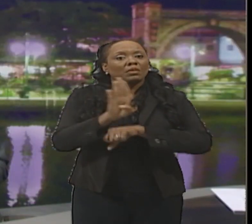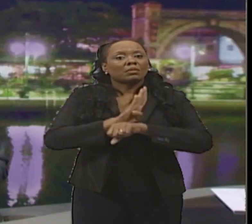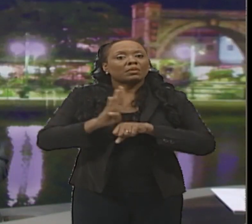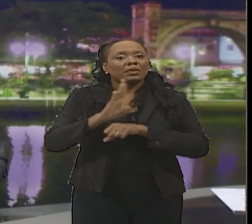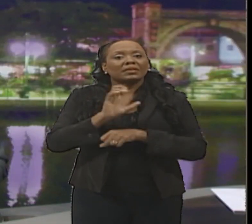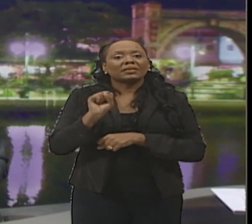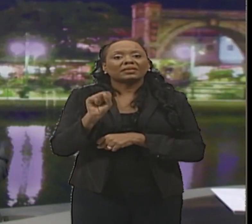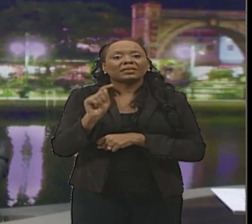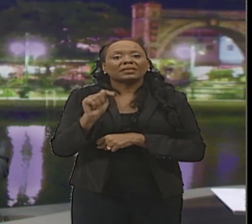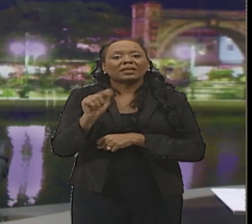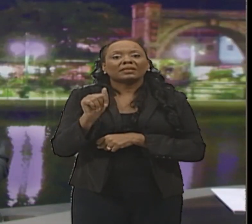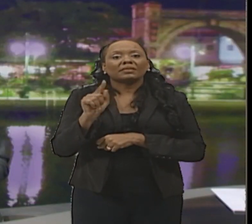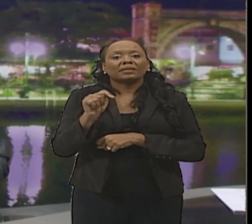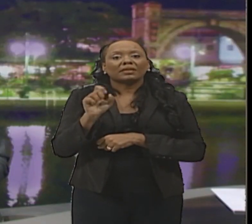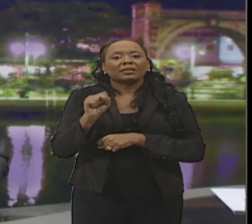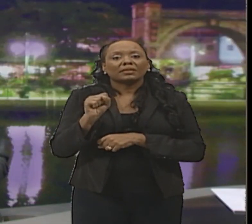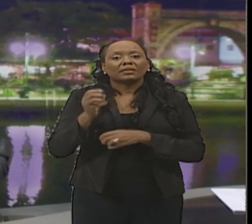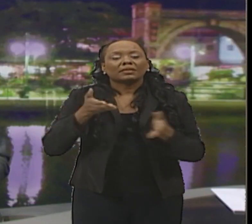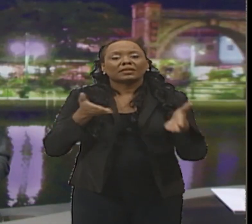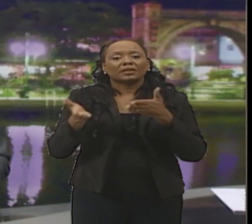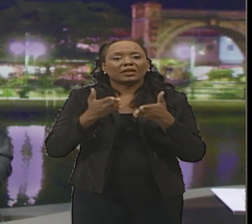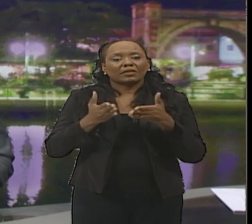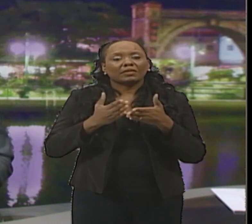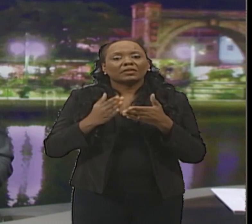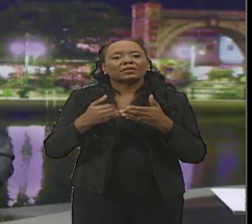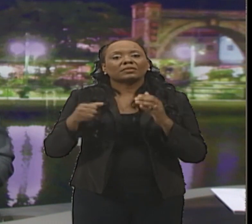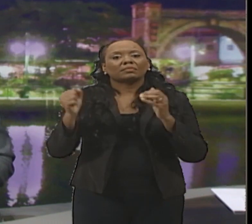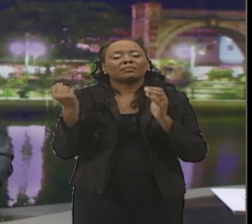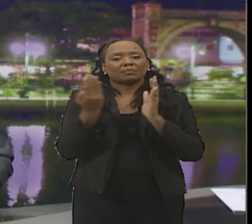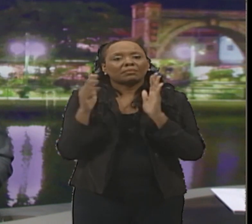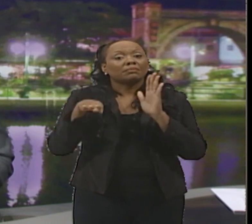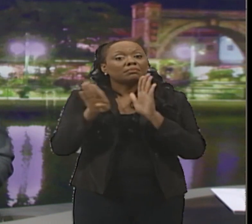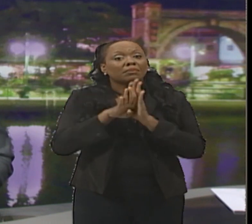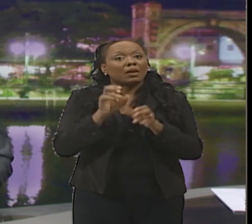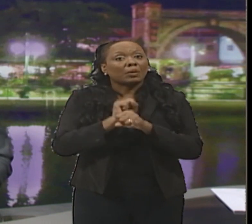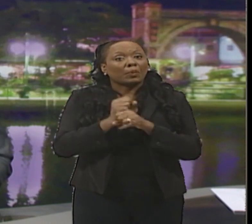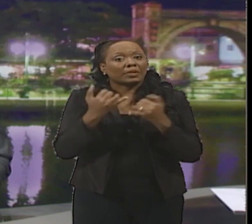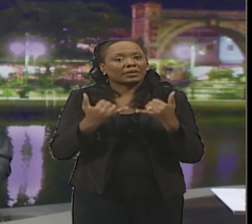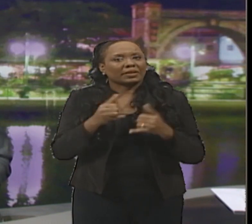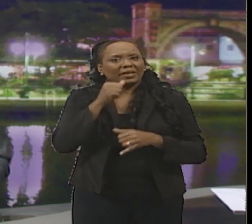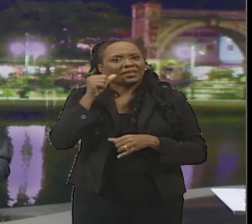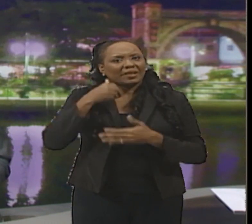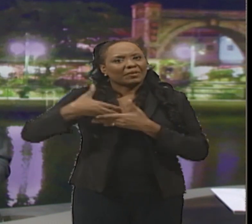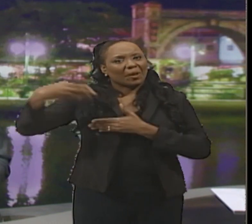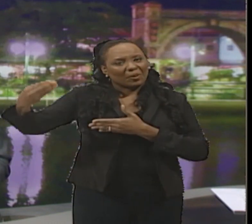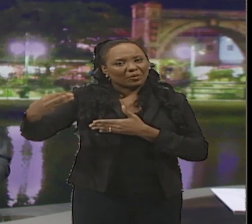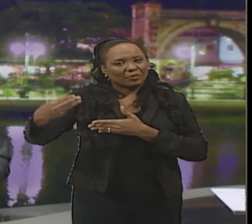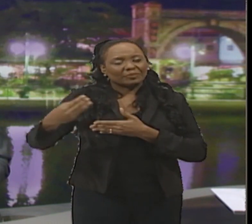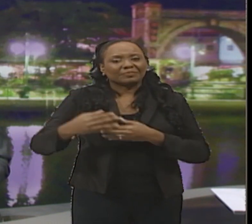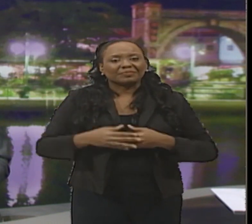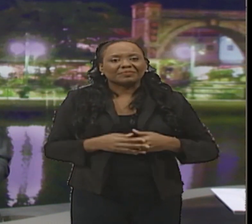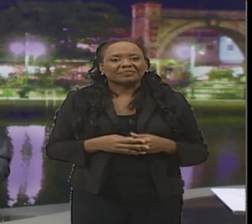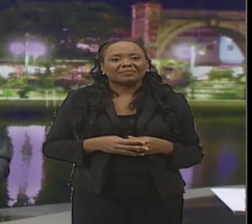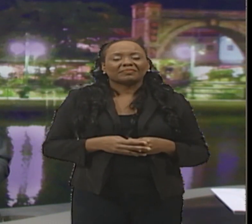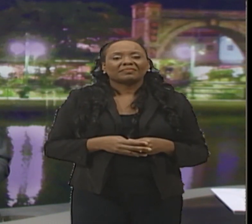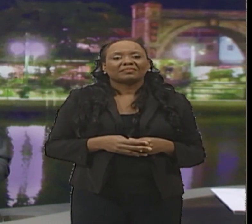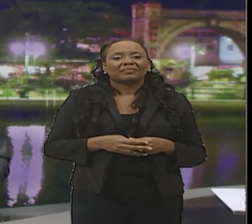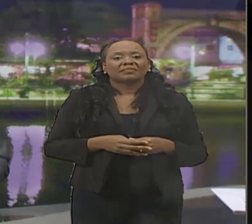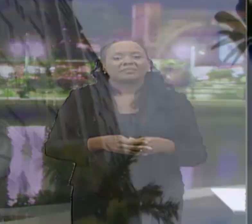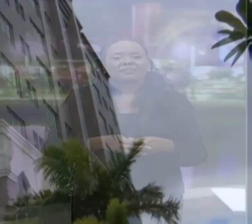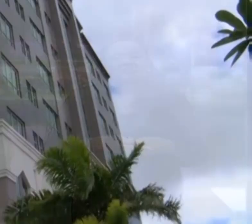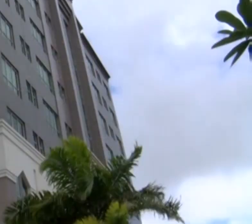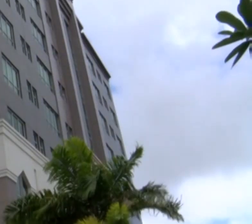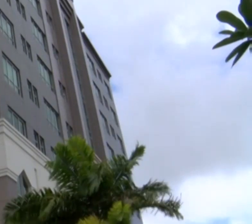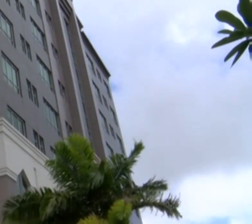Employees of the Barbados Statistical Service were back on the job today. Yesterday, they stood outside the Baobab Towers where the department is